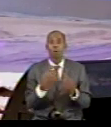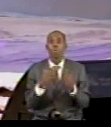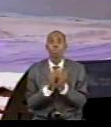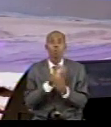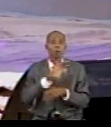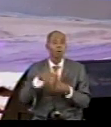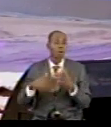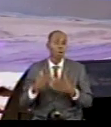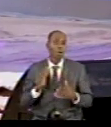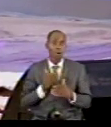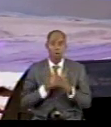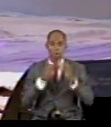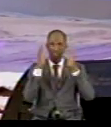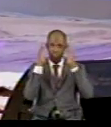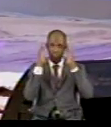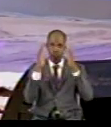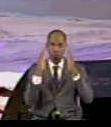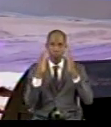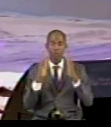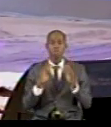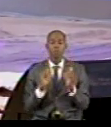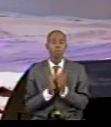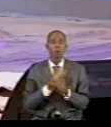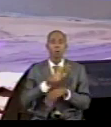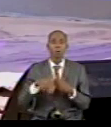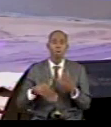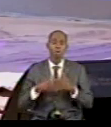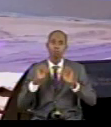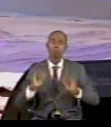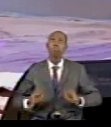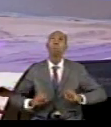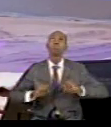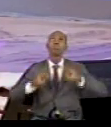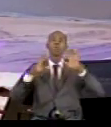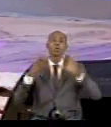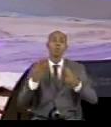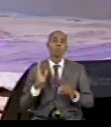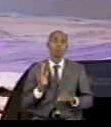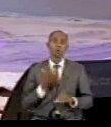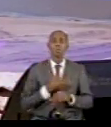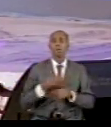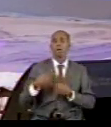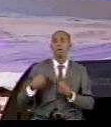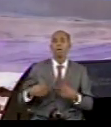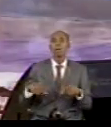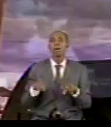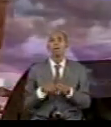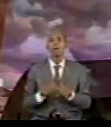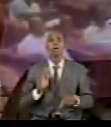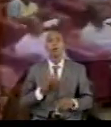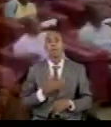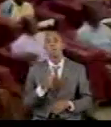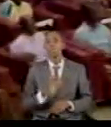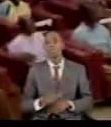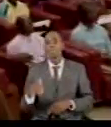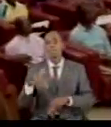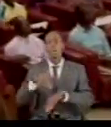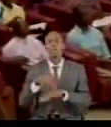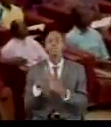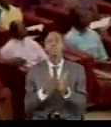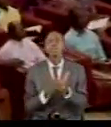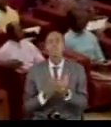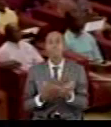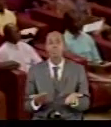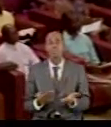we come with all the submission of our heart, like our children at school,